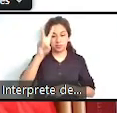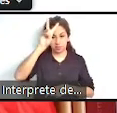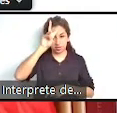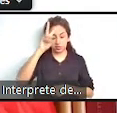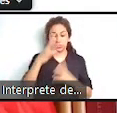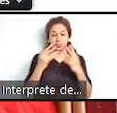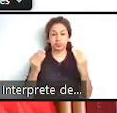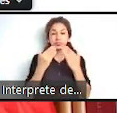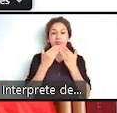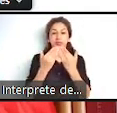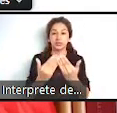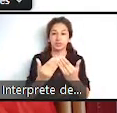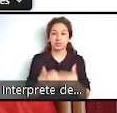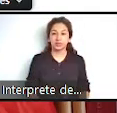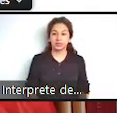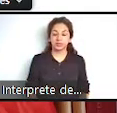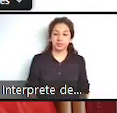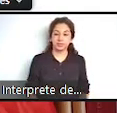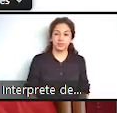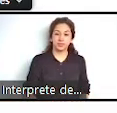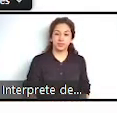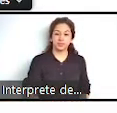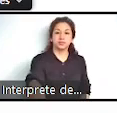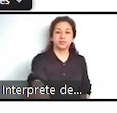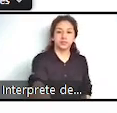peru thank you